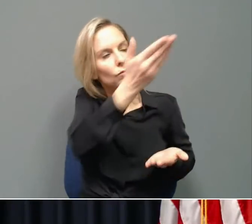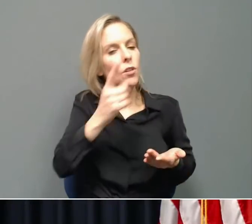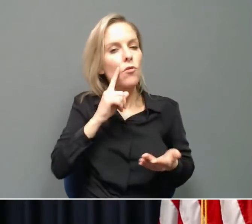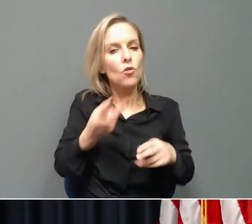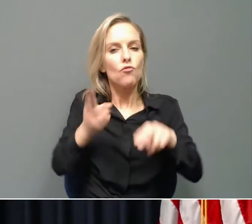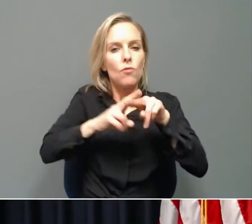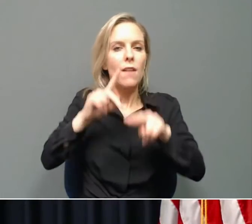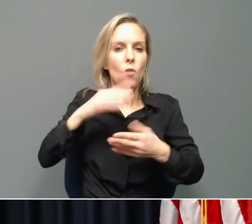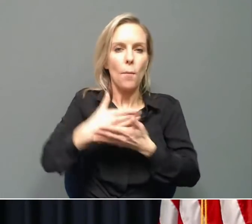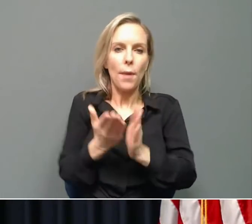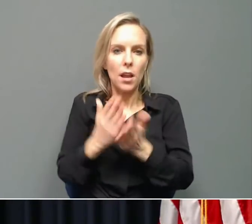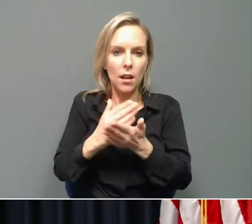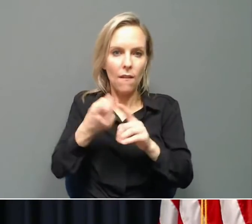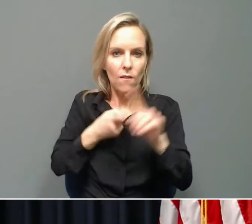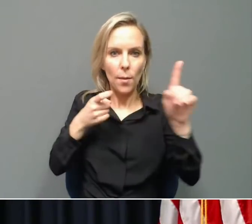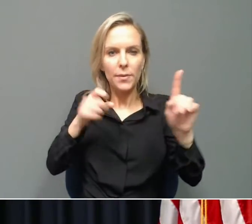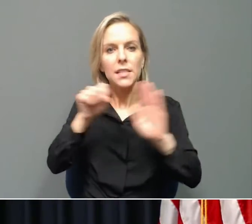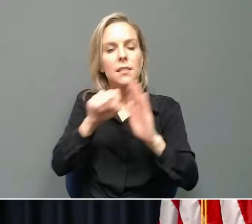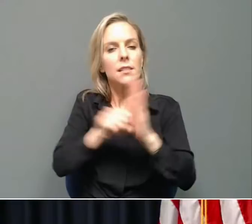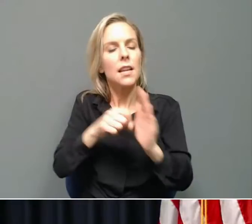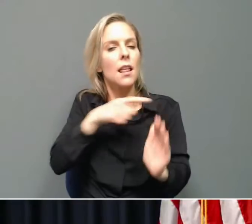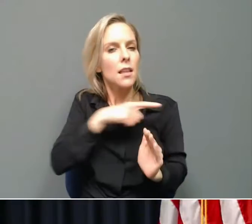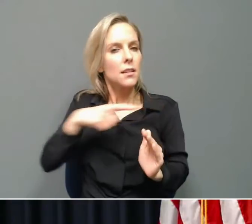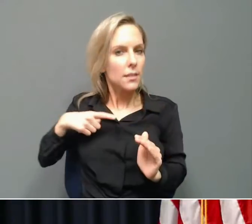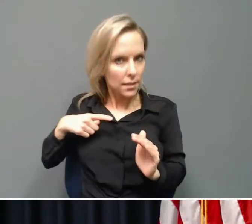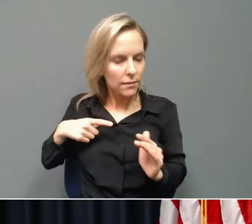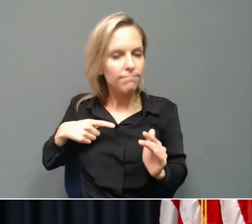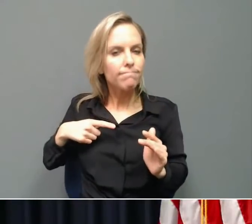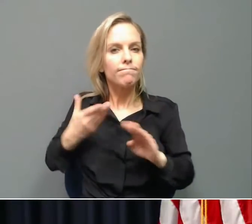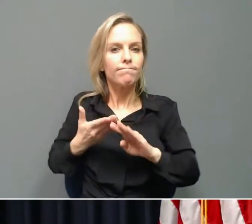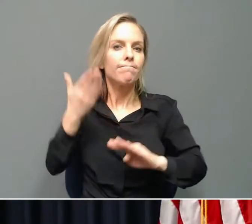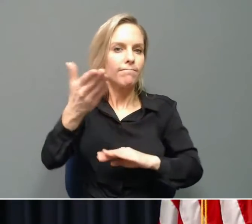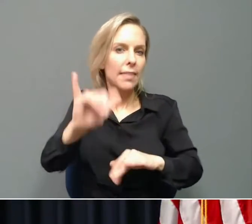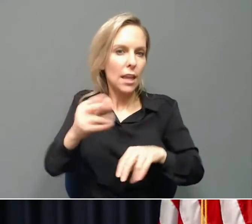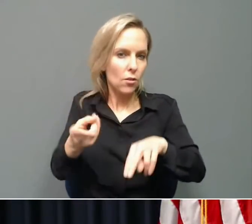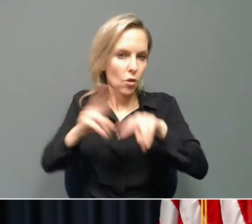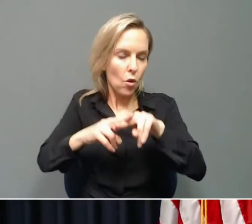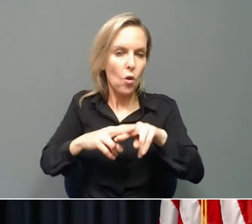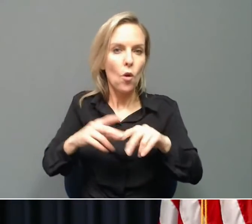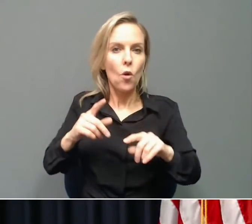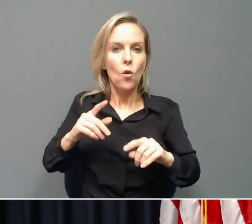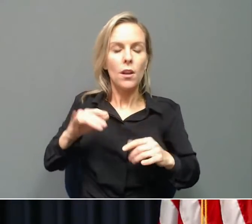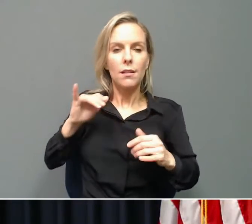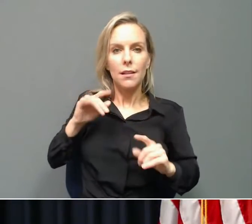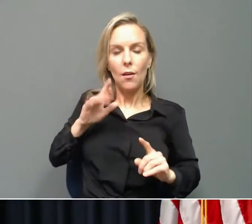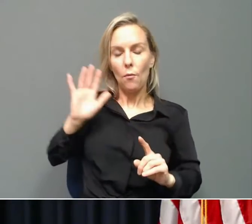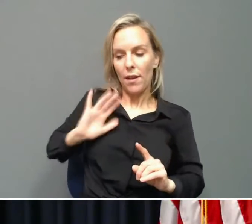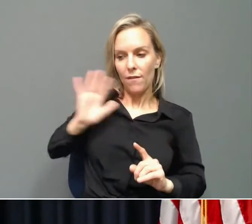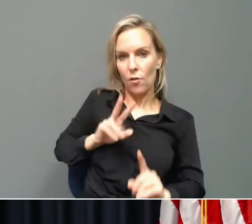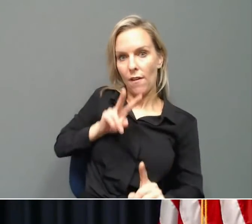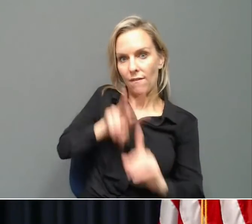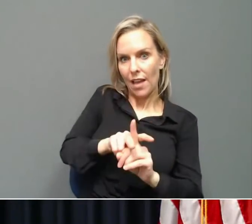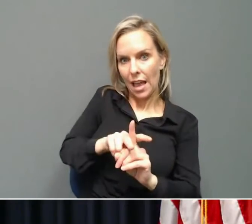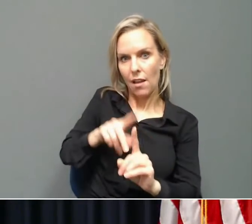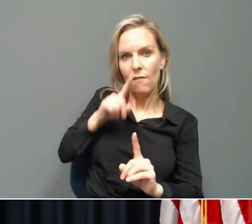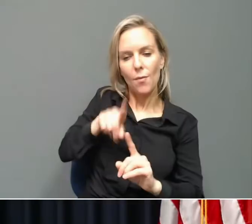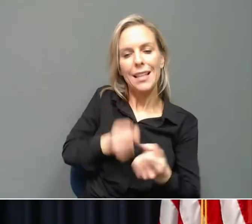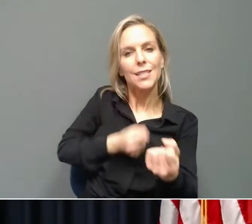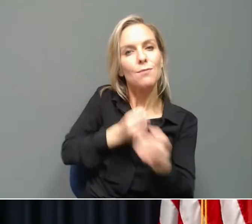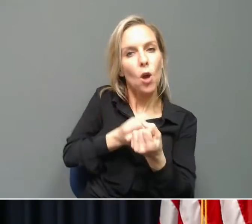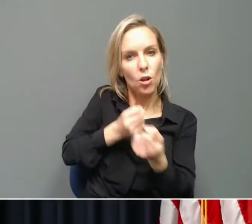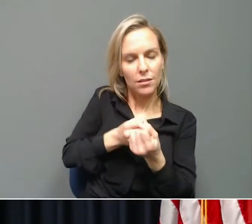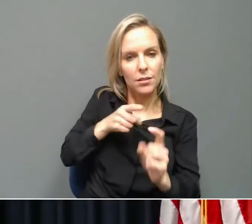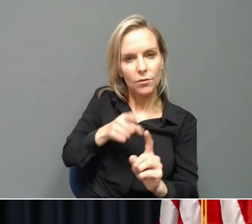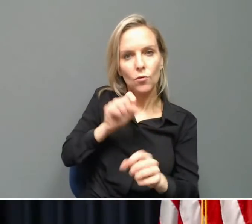from the state legislature. We've been working off a previously filed bill with the sponsor who is working directly with